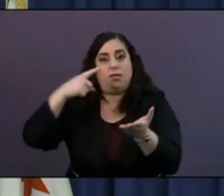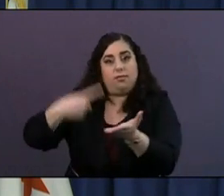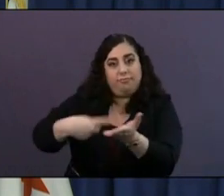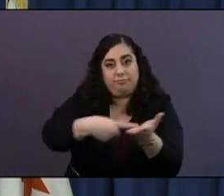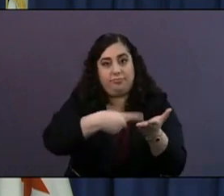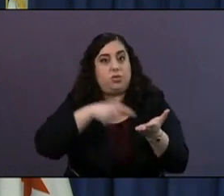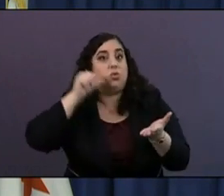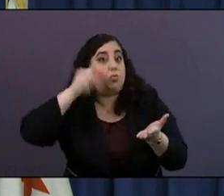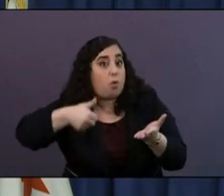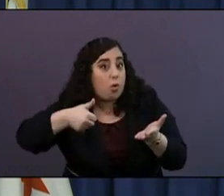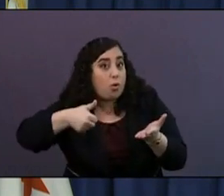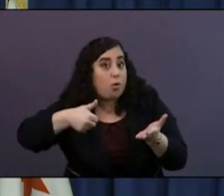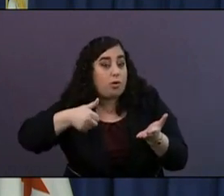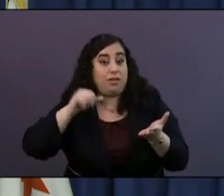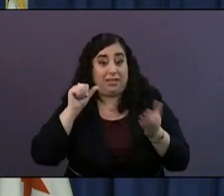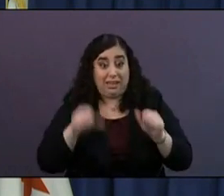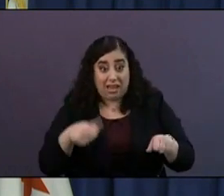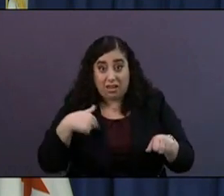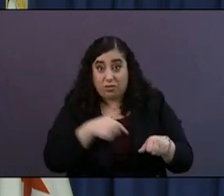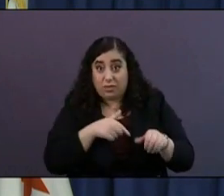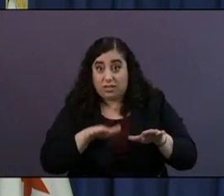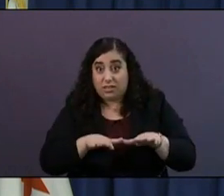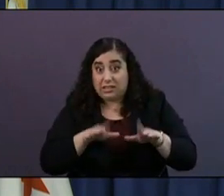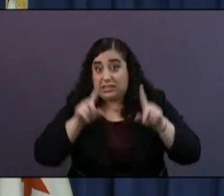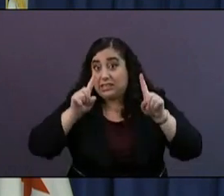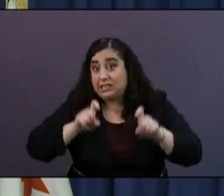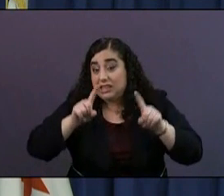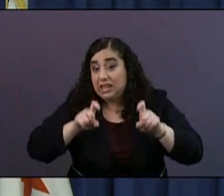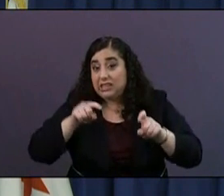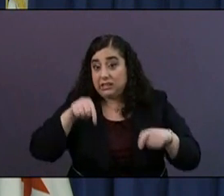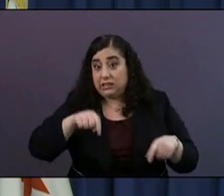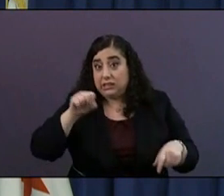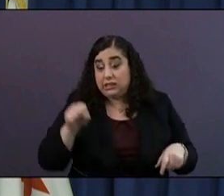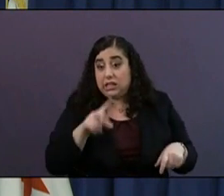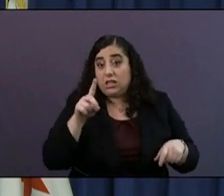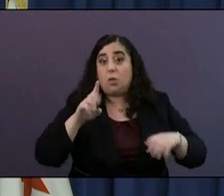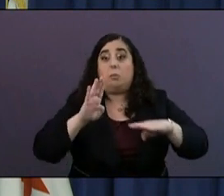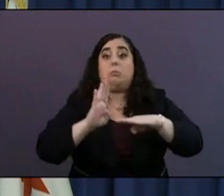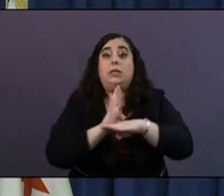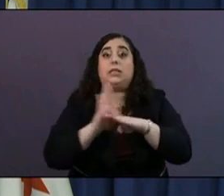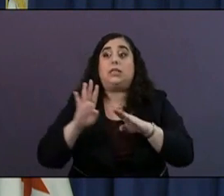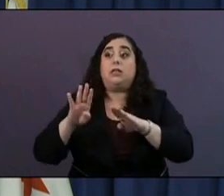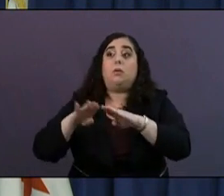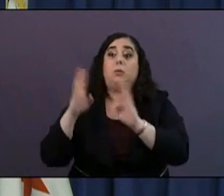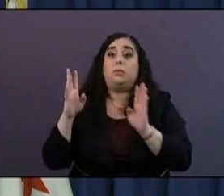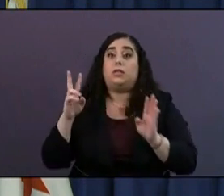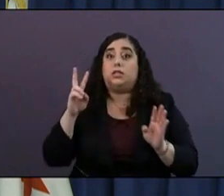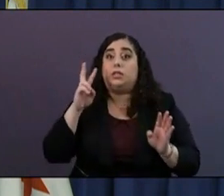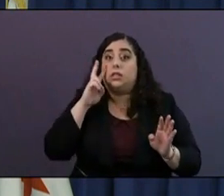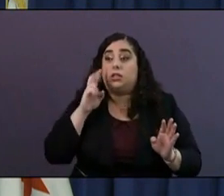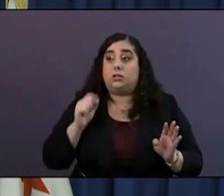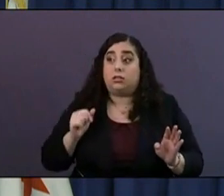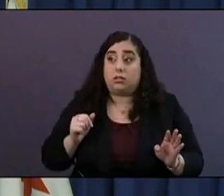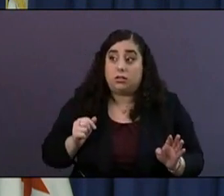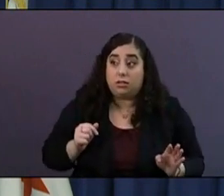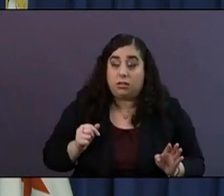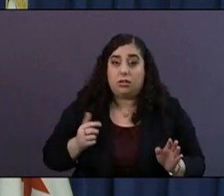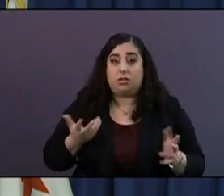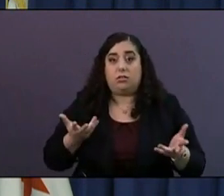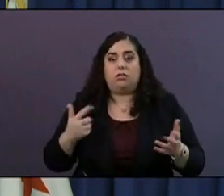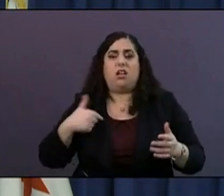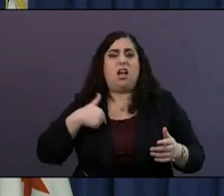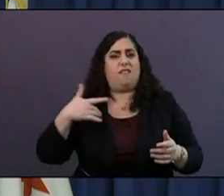have a pilot program here in San Diego County for some of those businesses that are not in that criteria yet. I'm very optimistic that we can